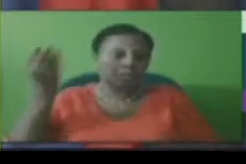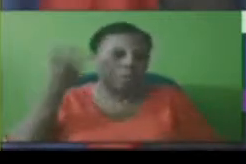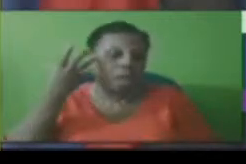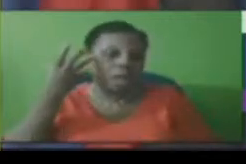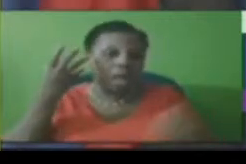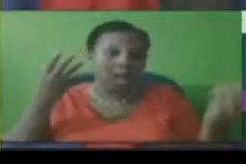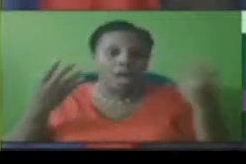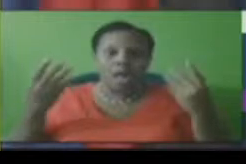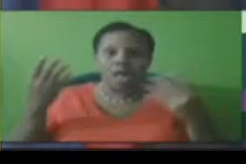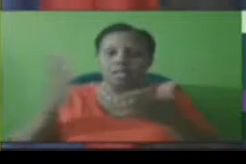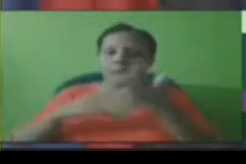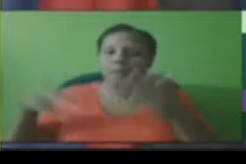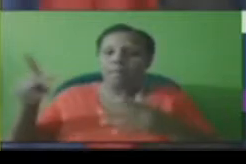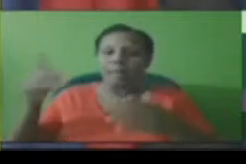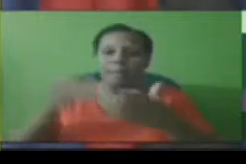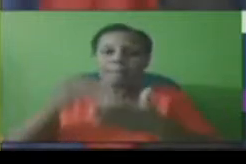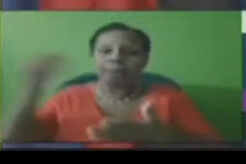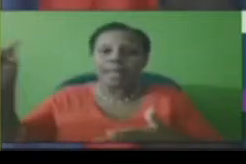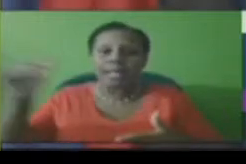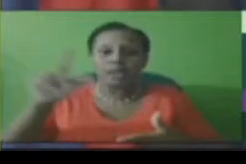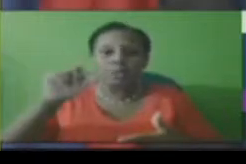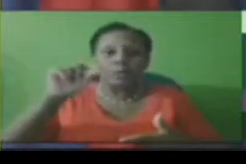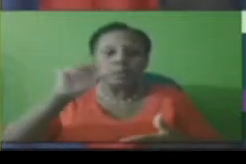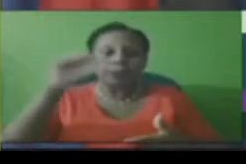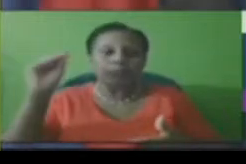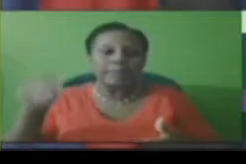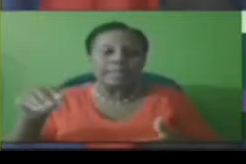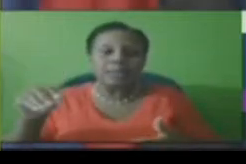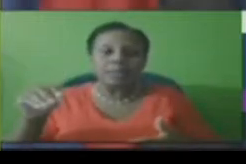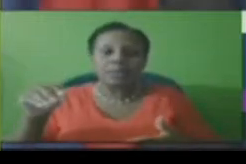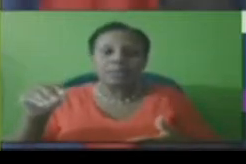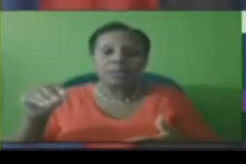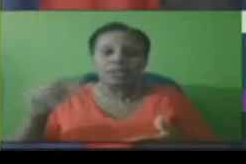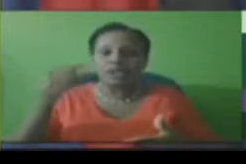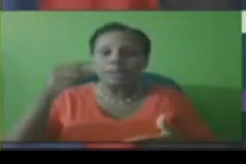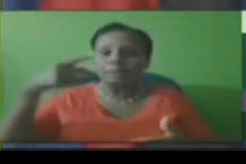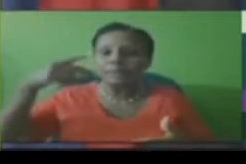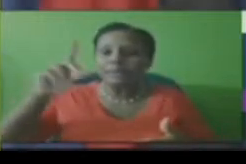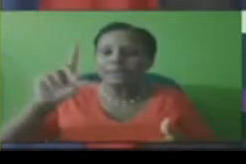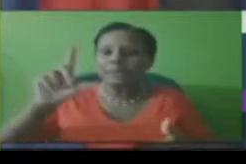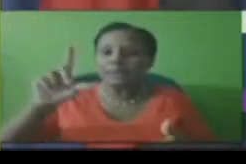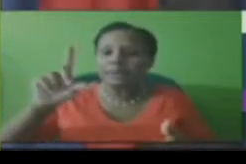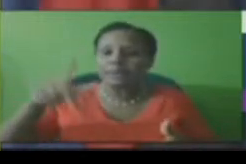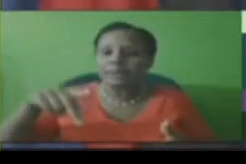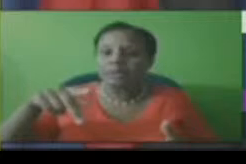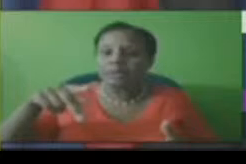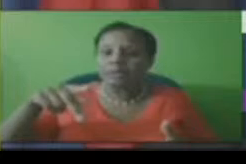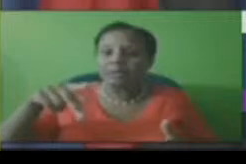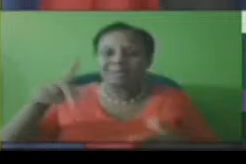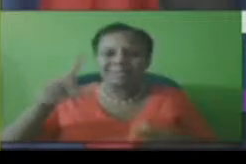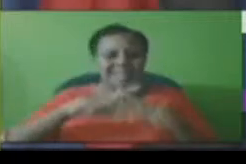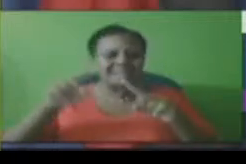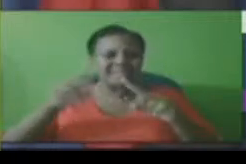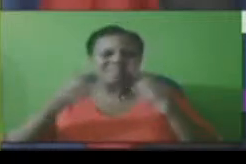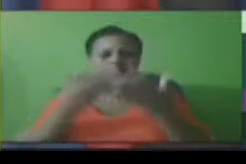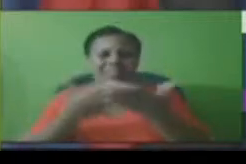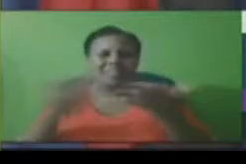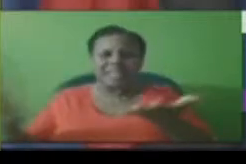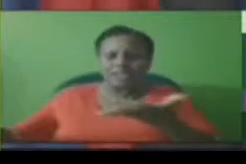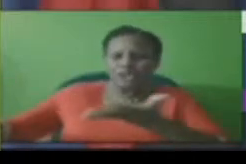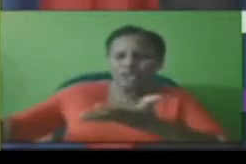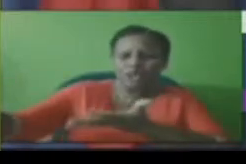GDP just in responding to COVID. So you can imagine carrying the rest of the